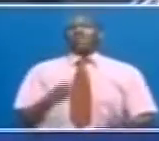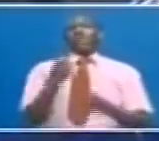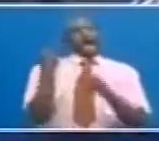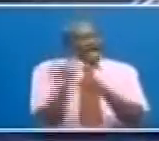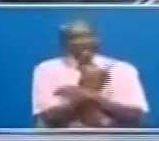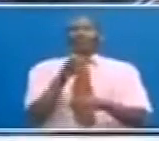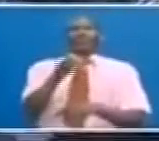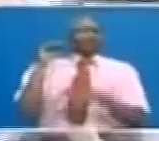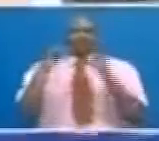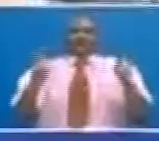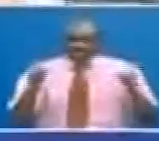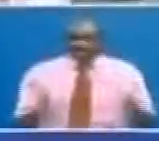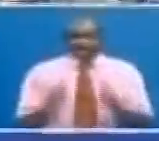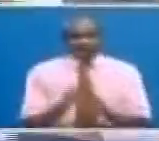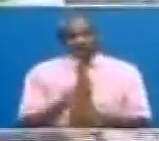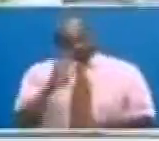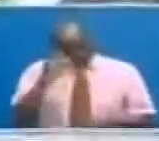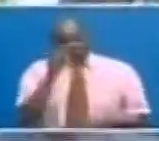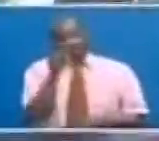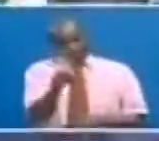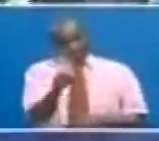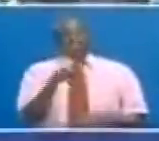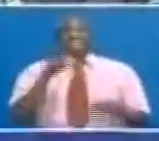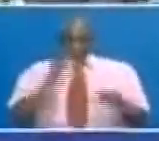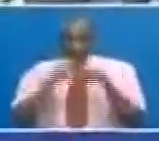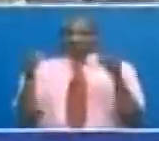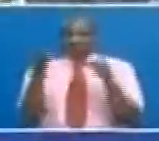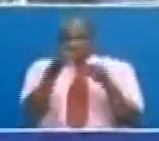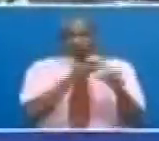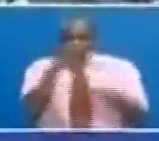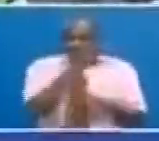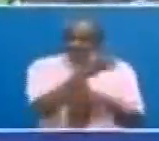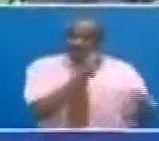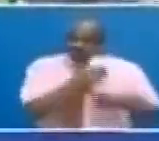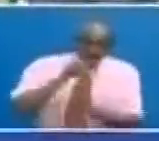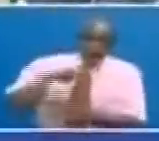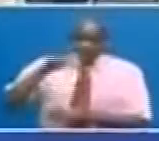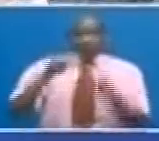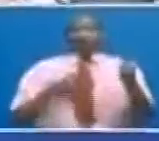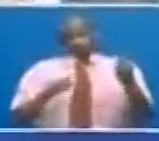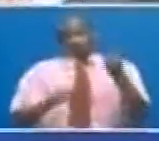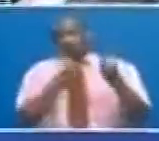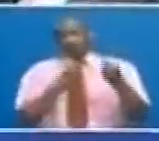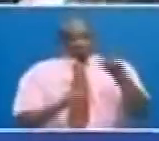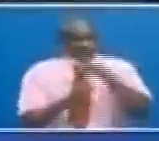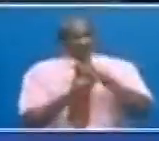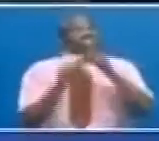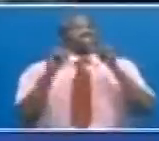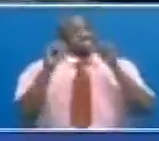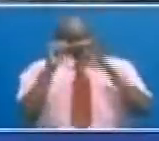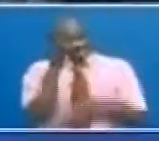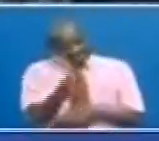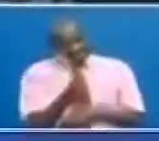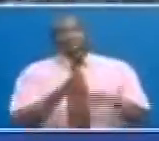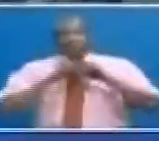ndururu imepotea. In fact, even in the rally called by code to support the ongoing teacher strike on Wednesday,